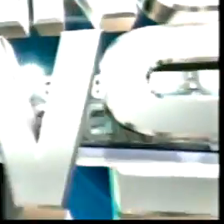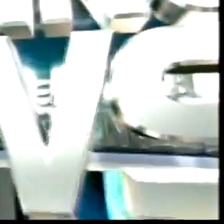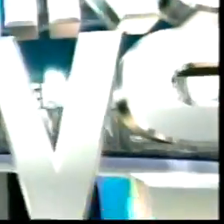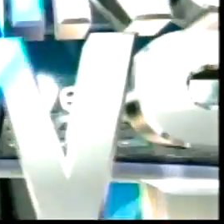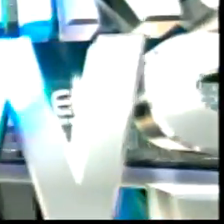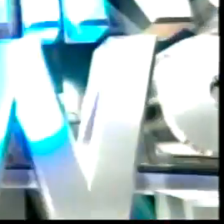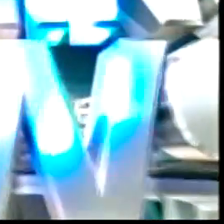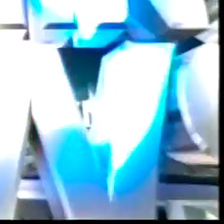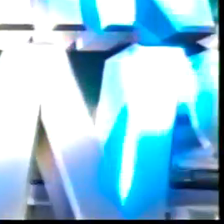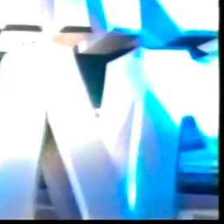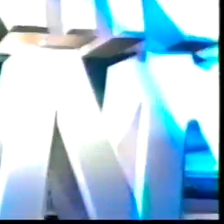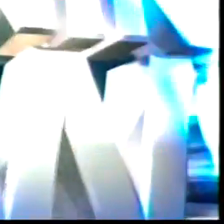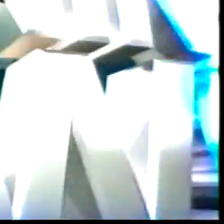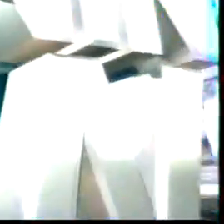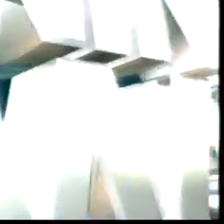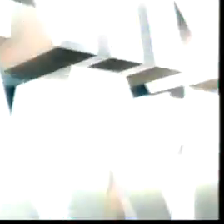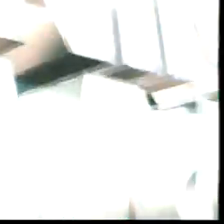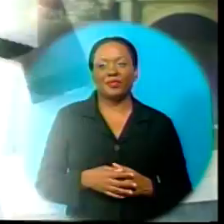News.